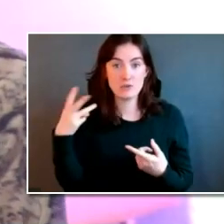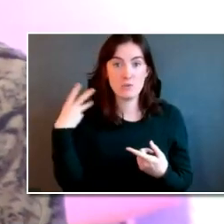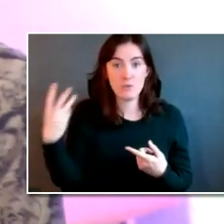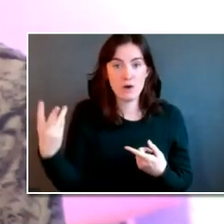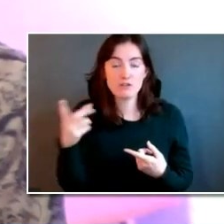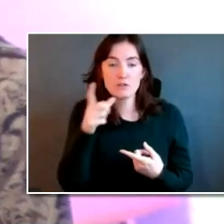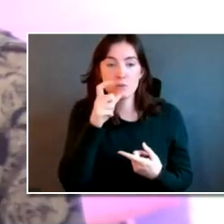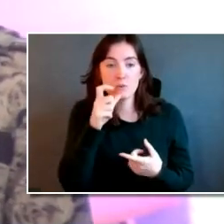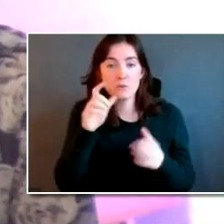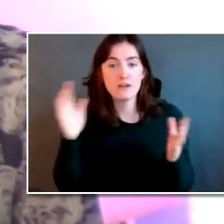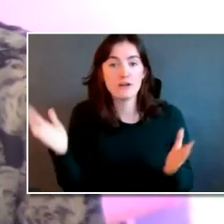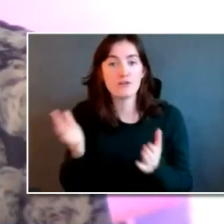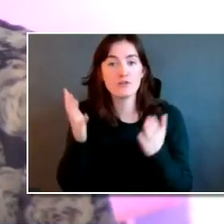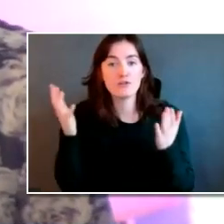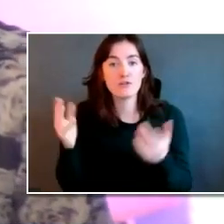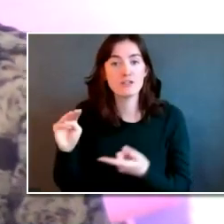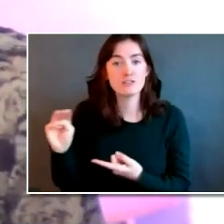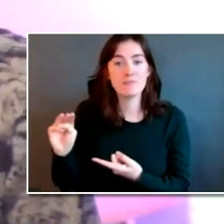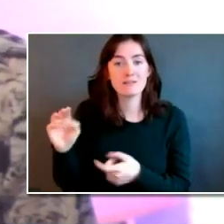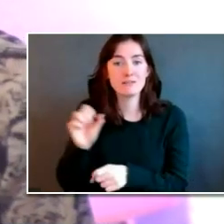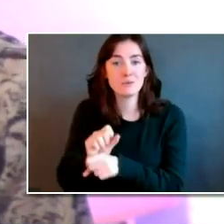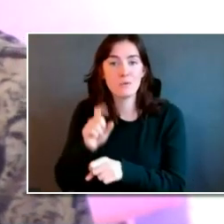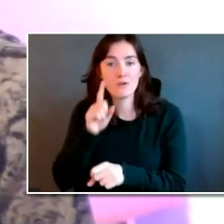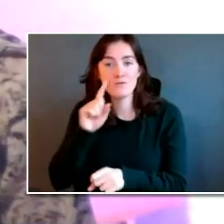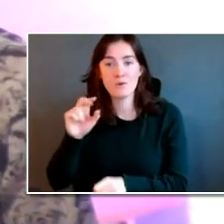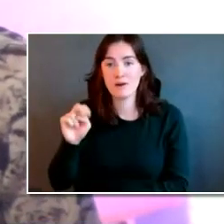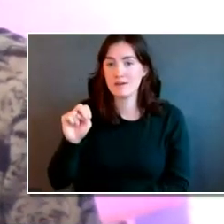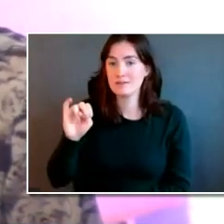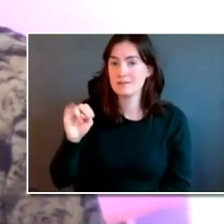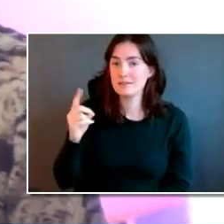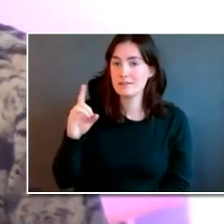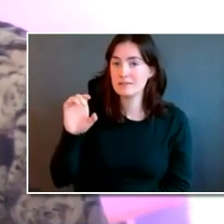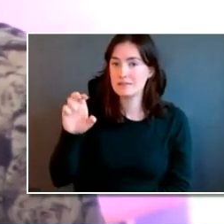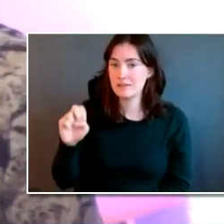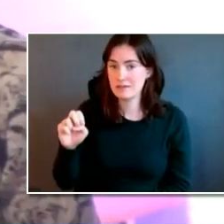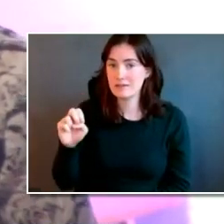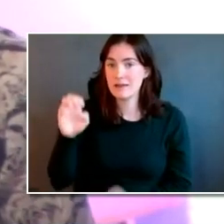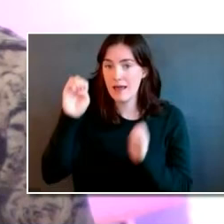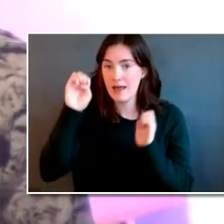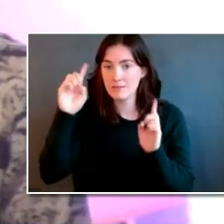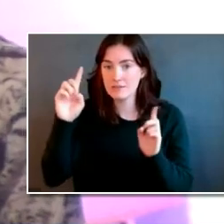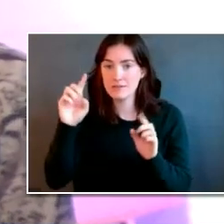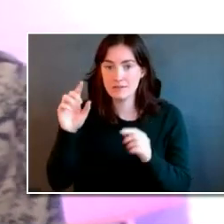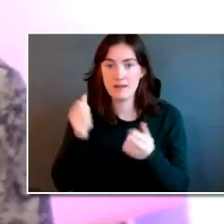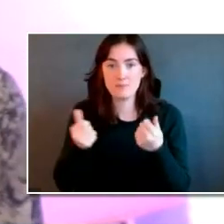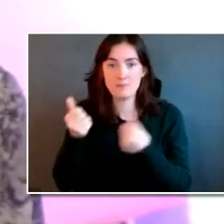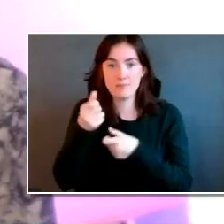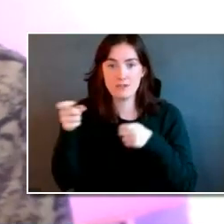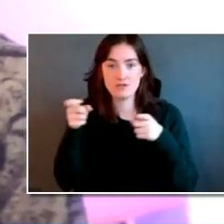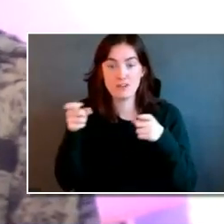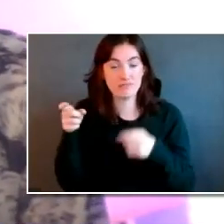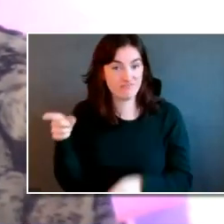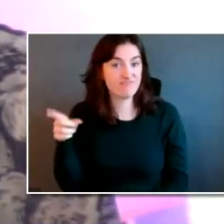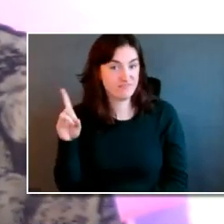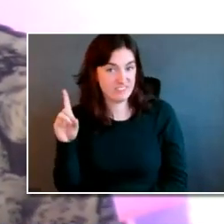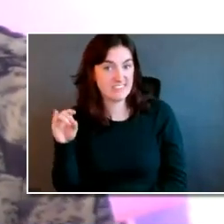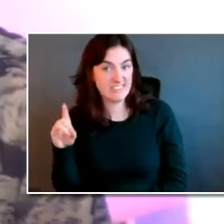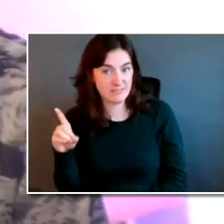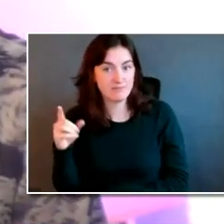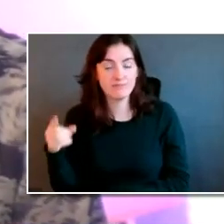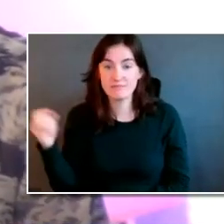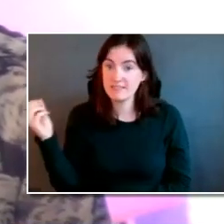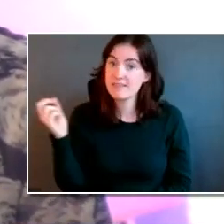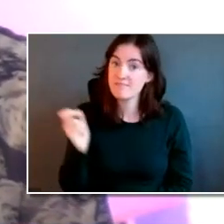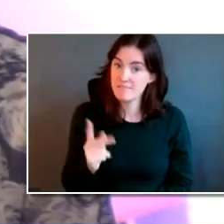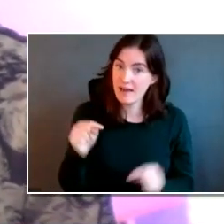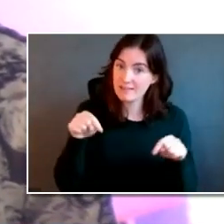encouraged Maxine to work for the Nixon administration. And you know, she did. When she came back here, she had so much